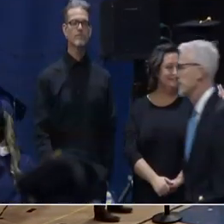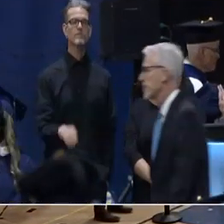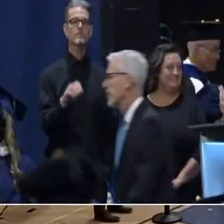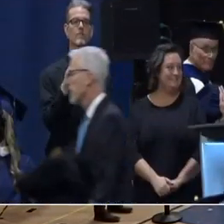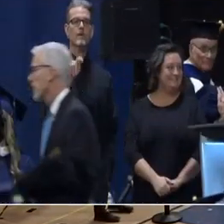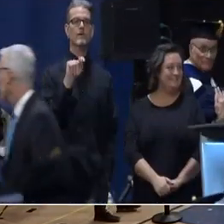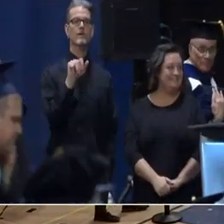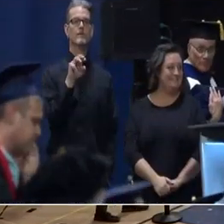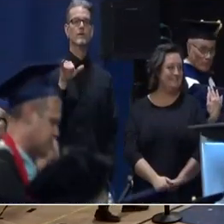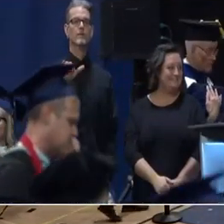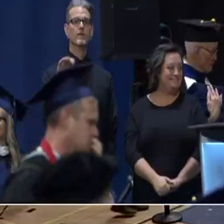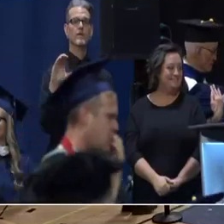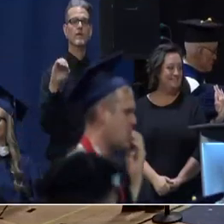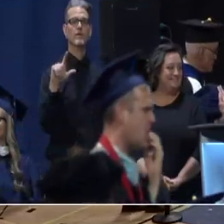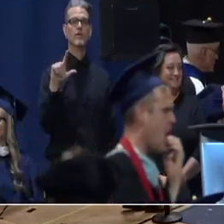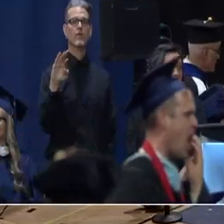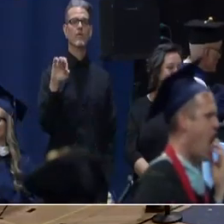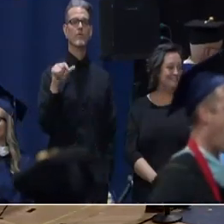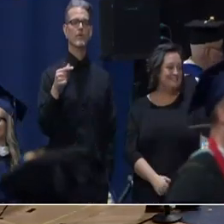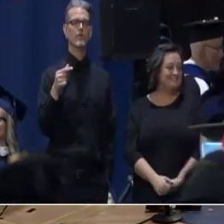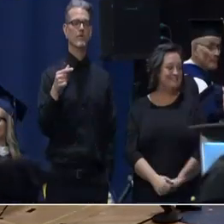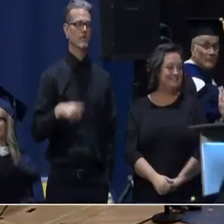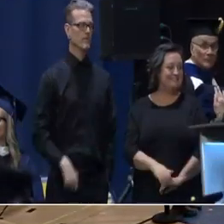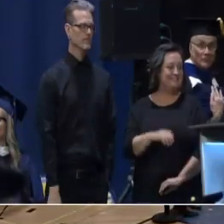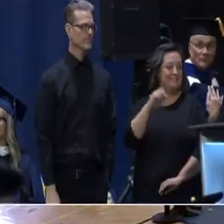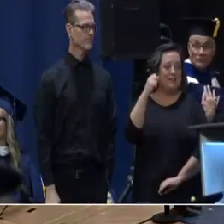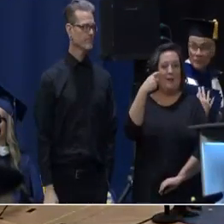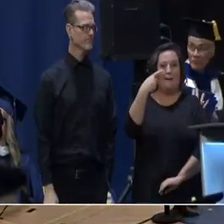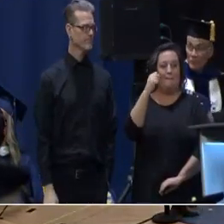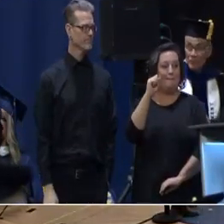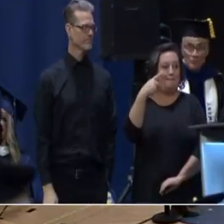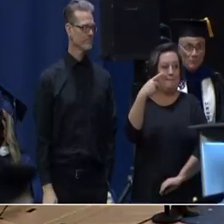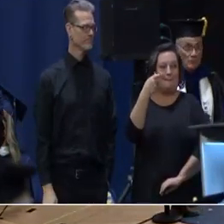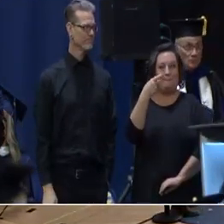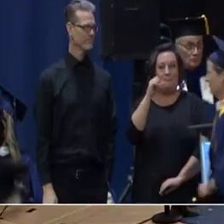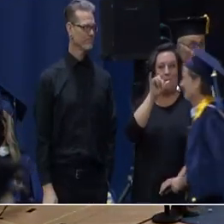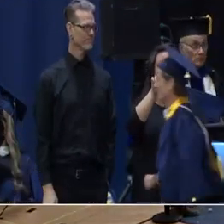Tammy Culver. Pip Pryor.